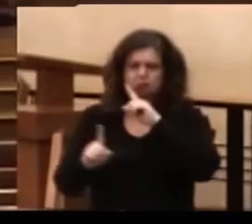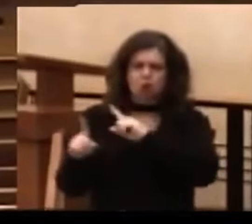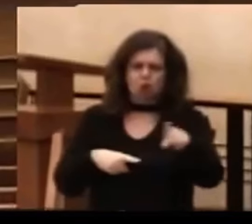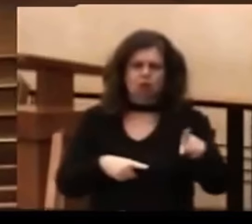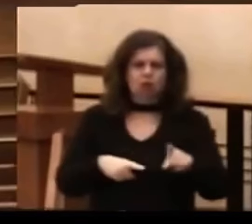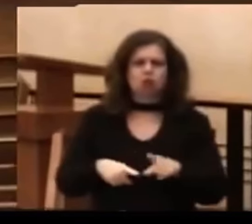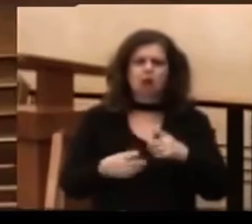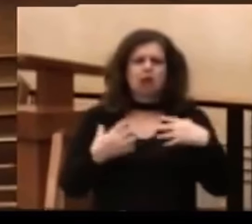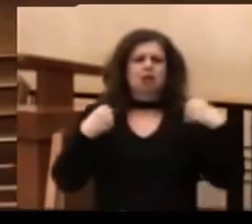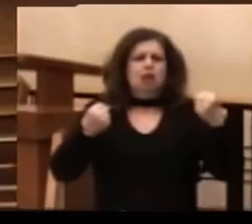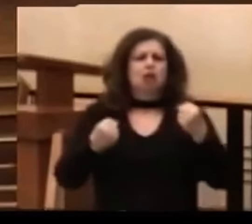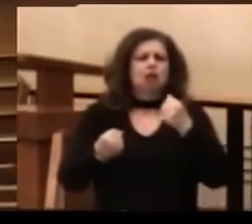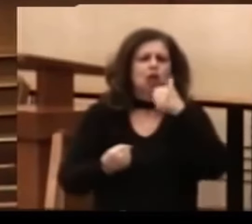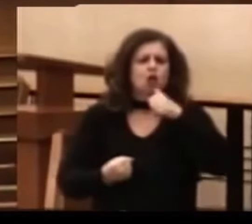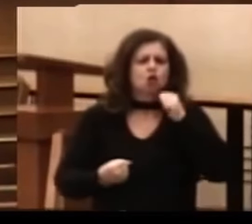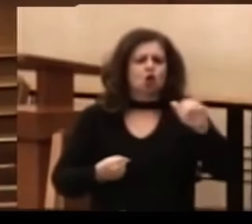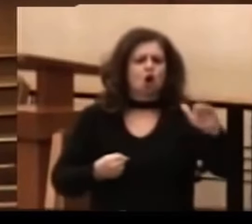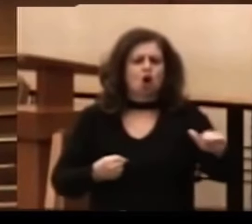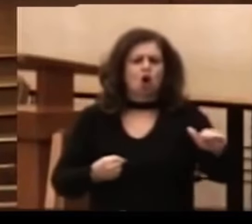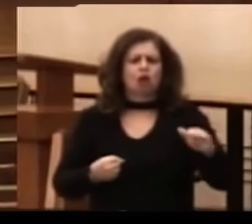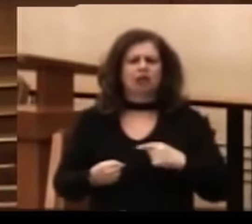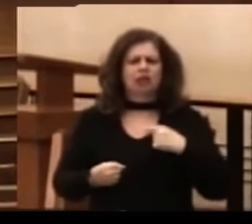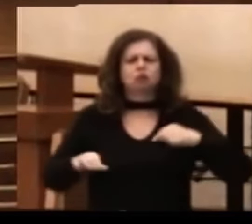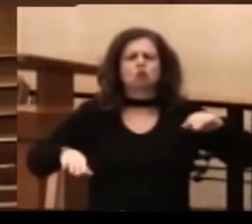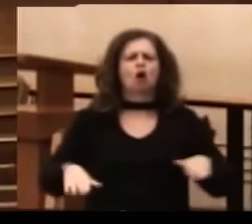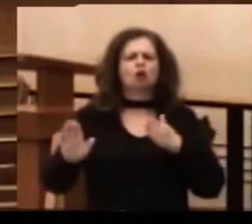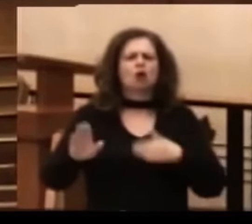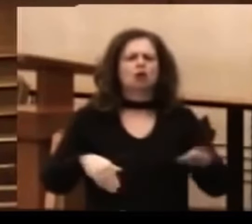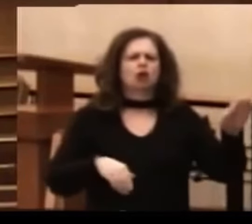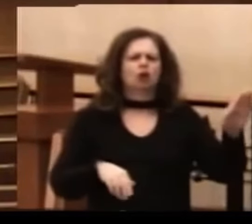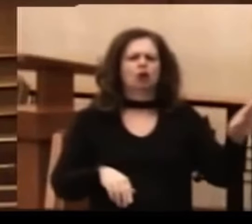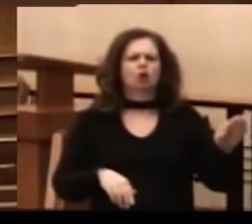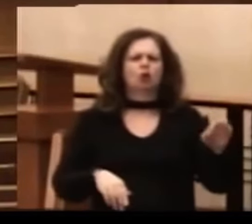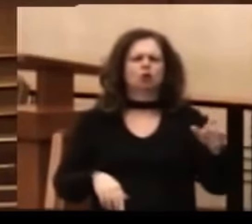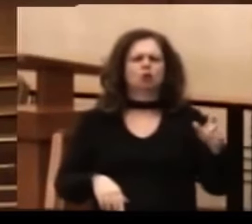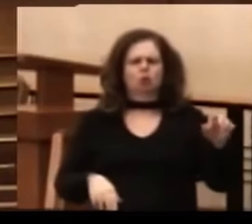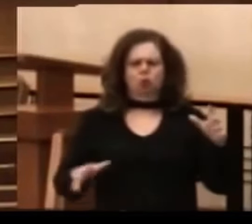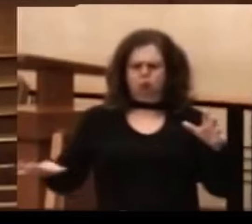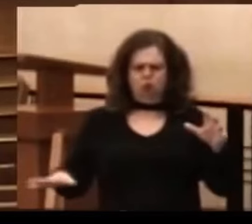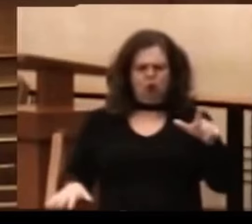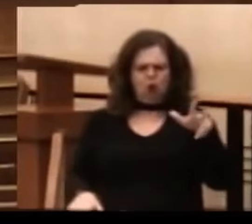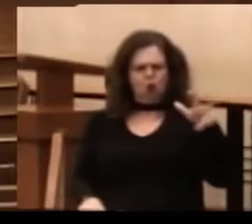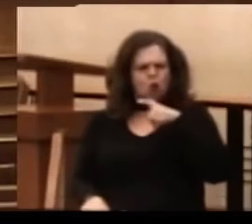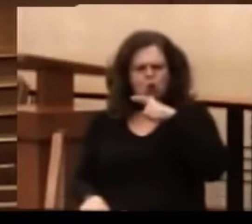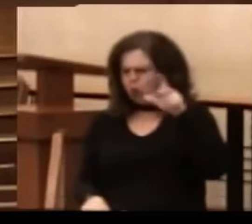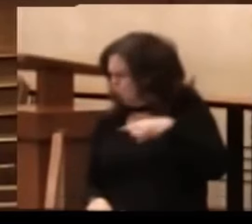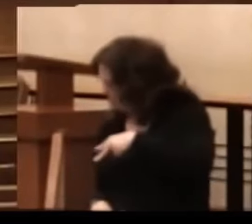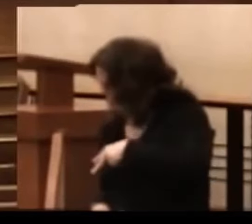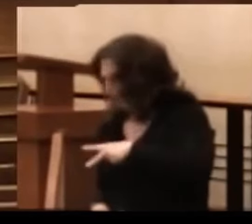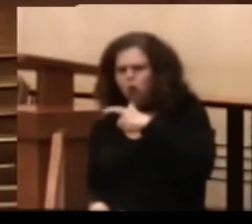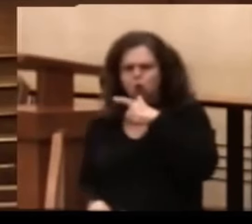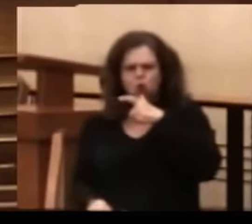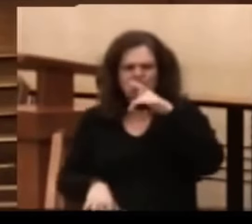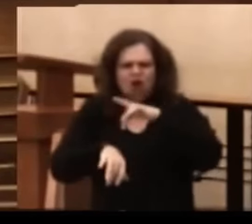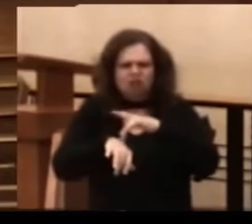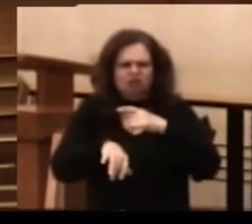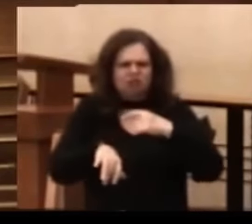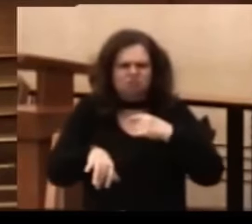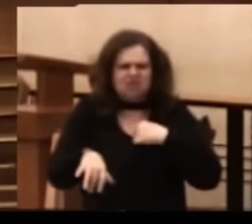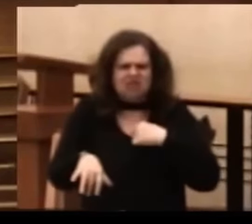he felt the power go out from behind him, and he whipped around and he says, who violated my holy space? We would say